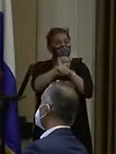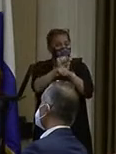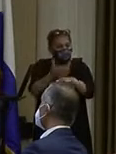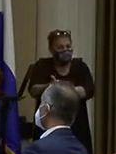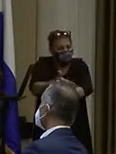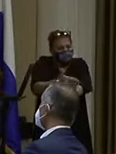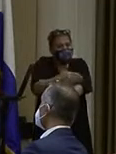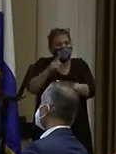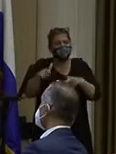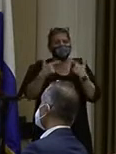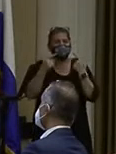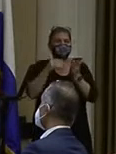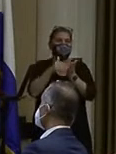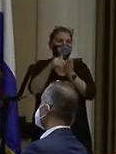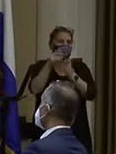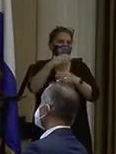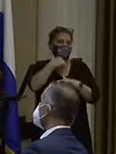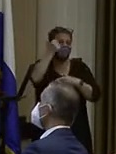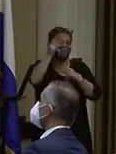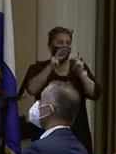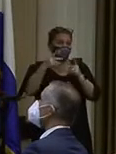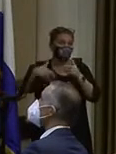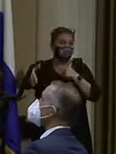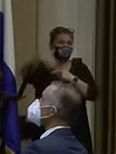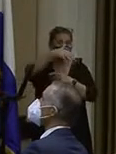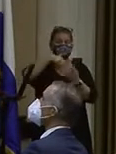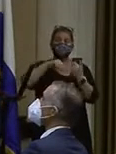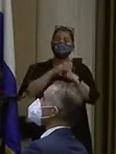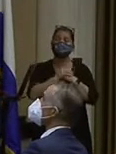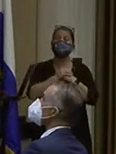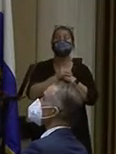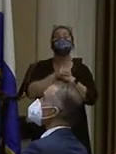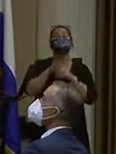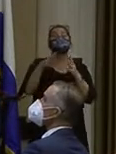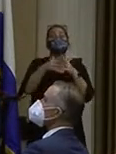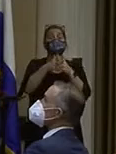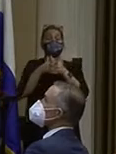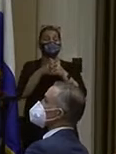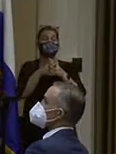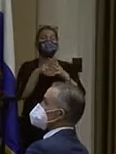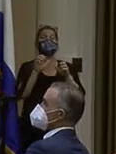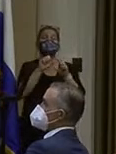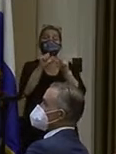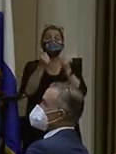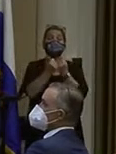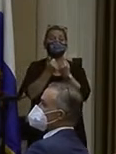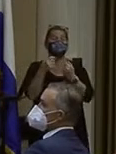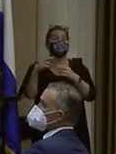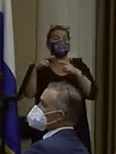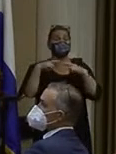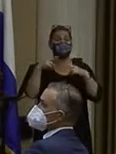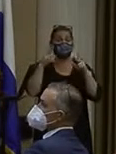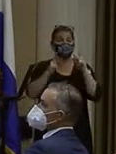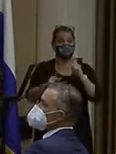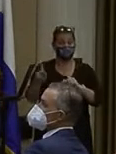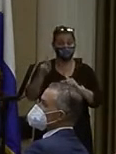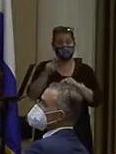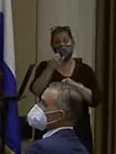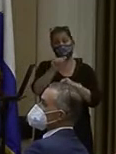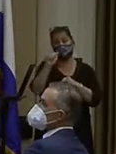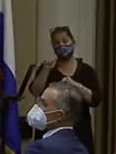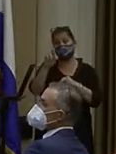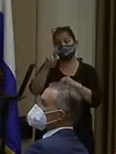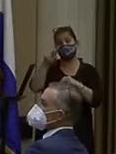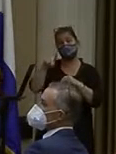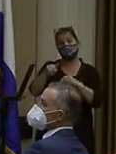of millions worldwide. The American Association of Retired Persons network of age-friendly states and communities